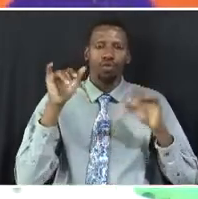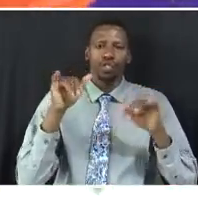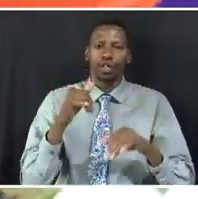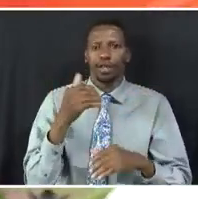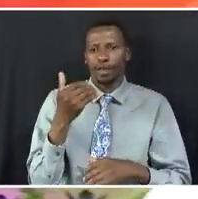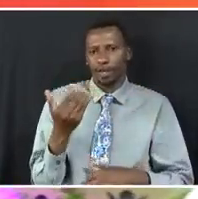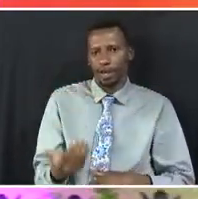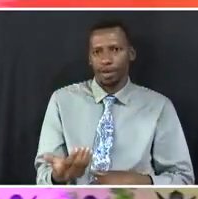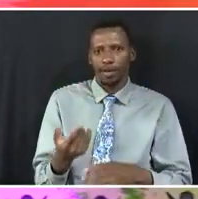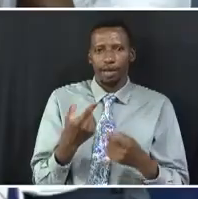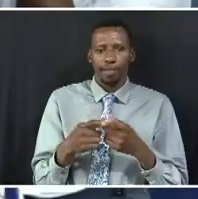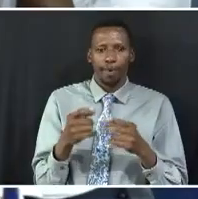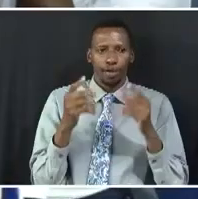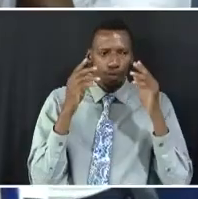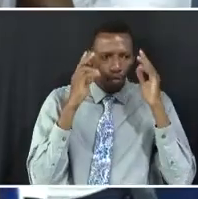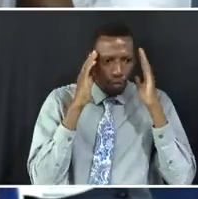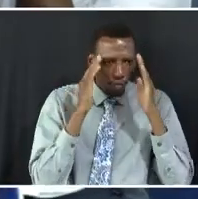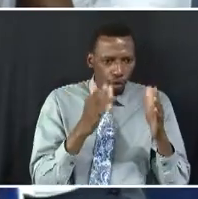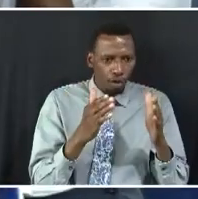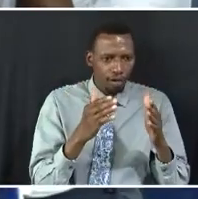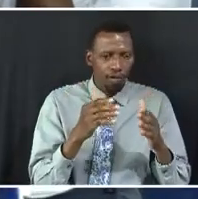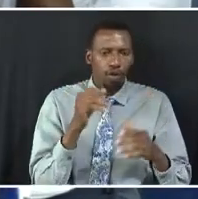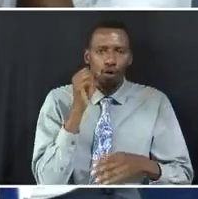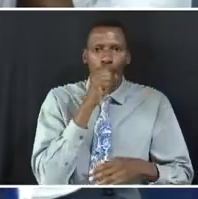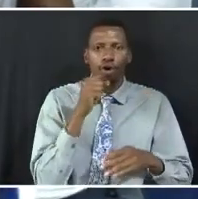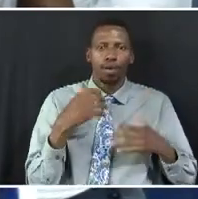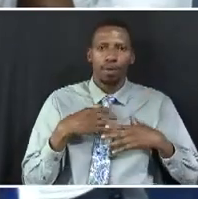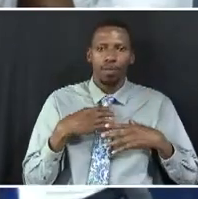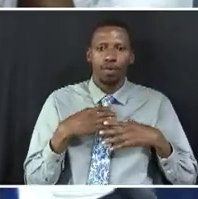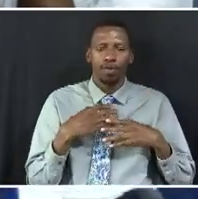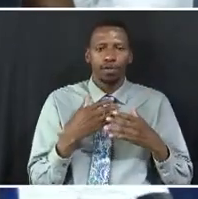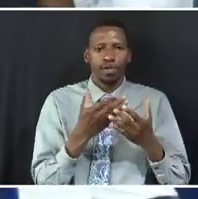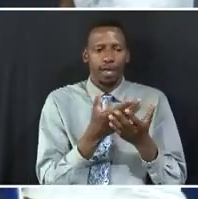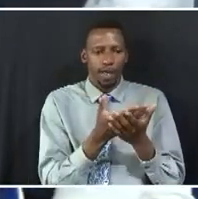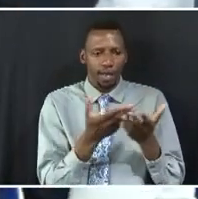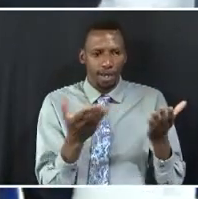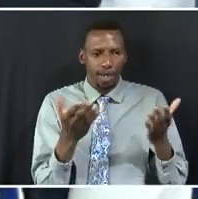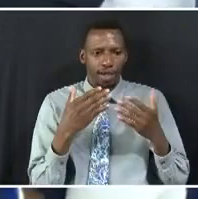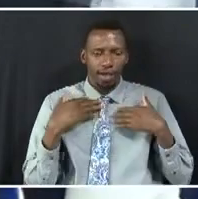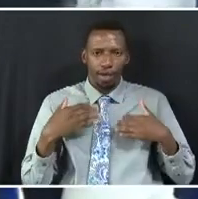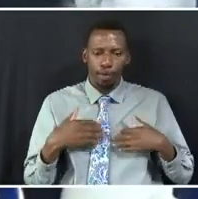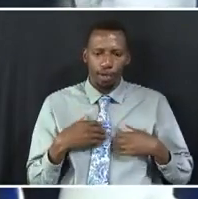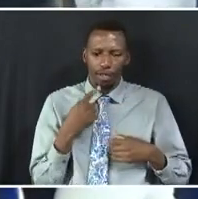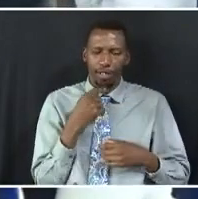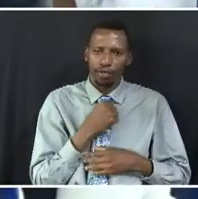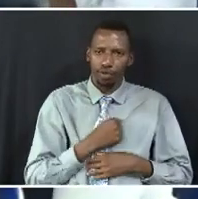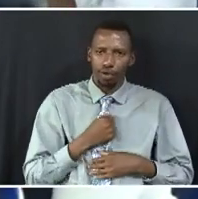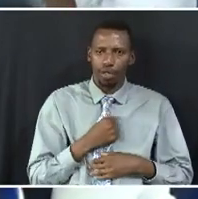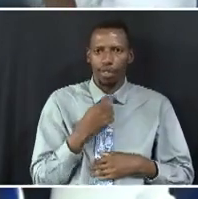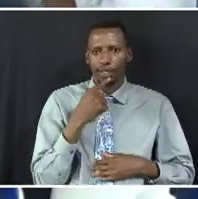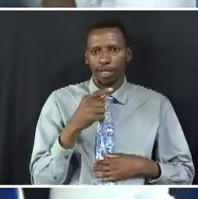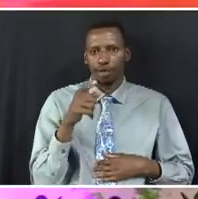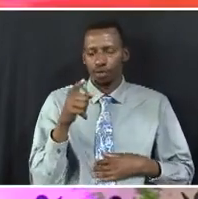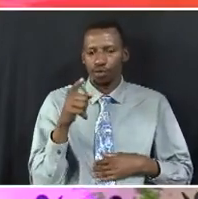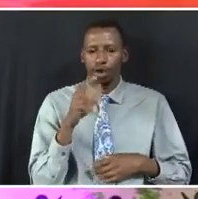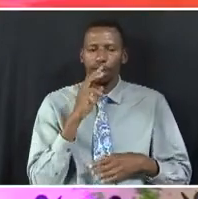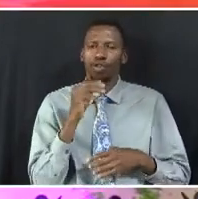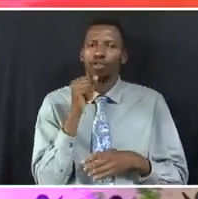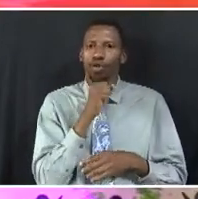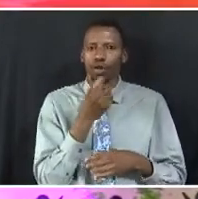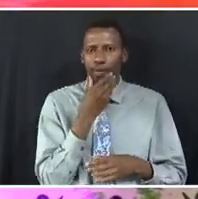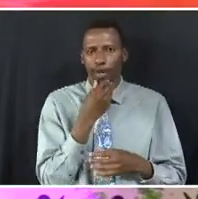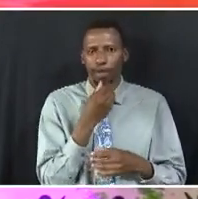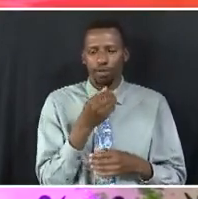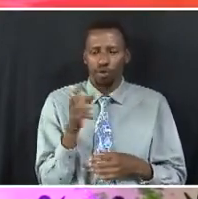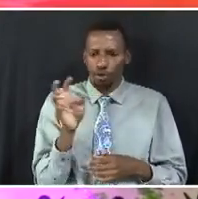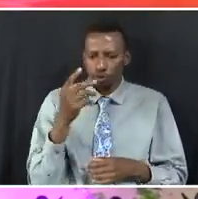But if you keep on looking at old people, somehow the body sympathizes with you and says, you know you're an old man. Can you get a